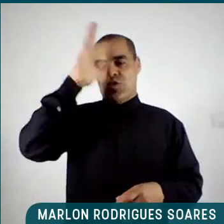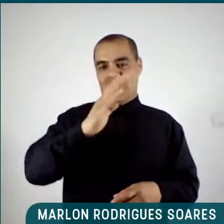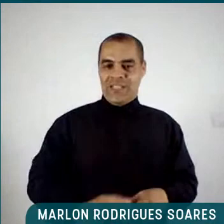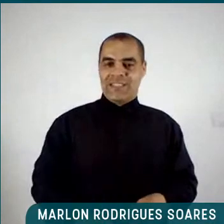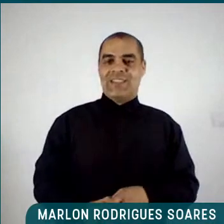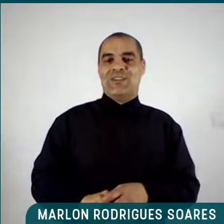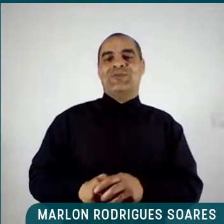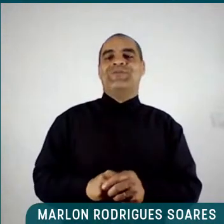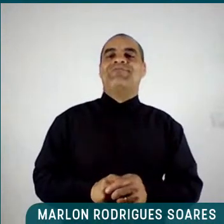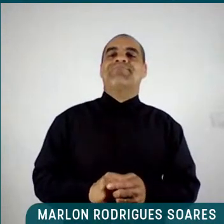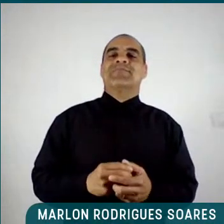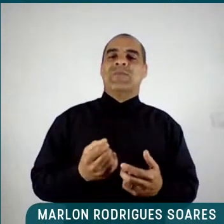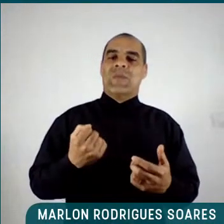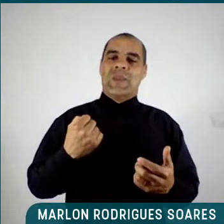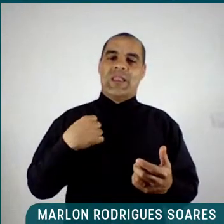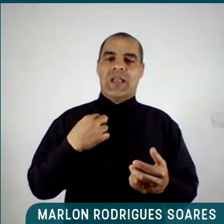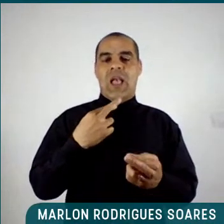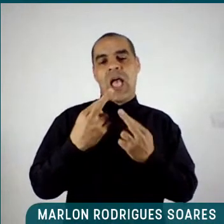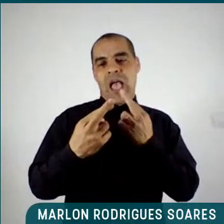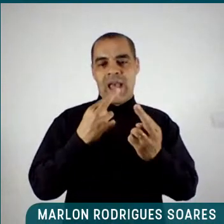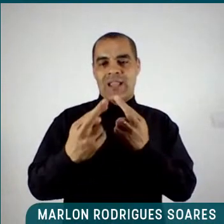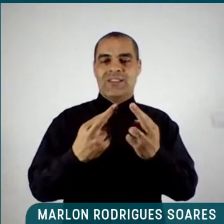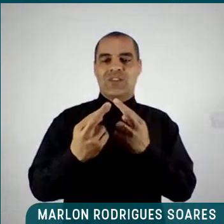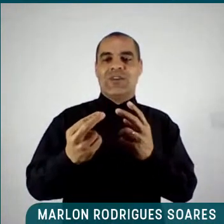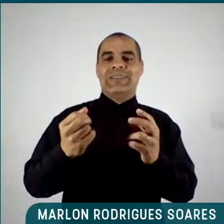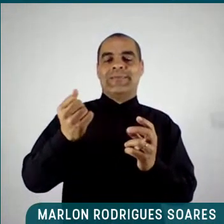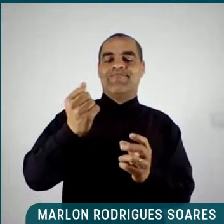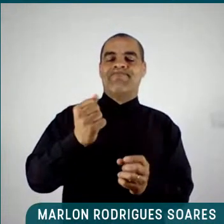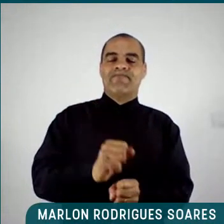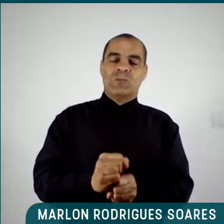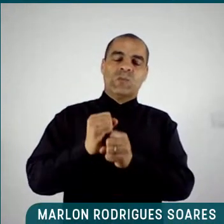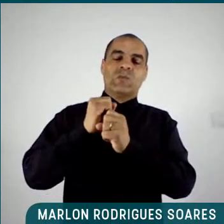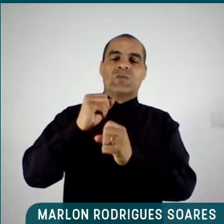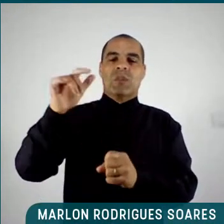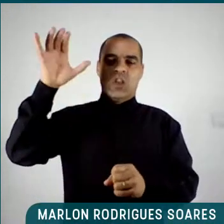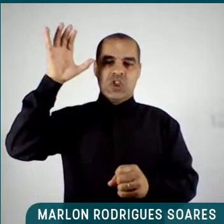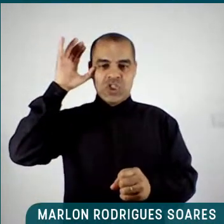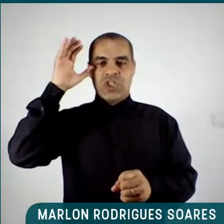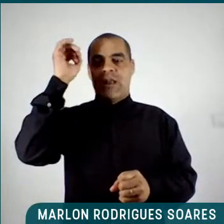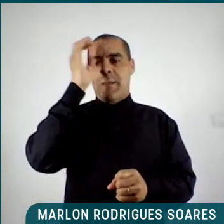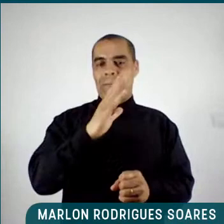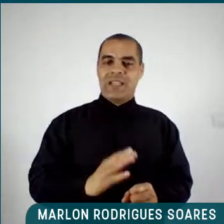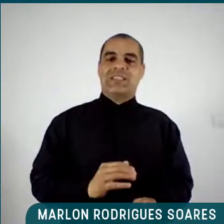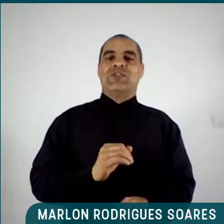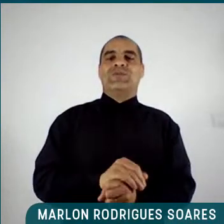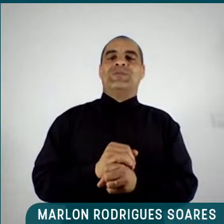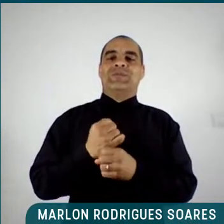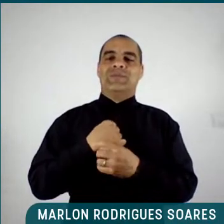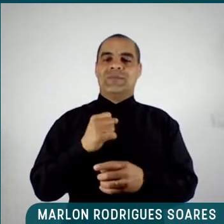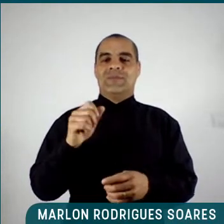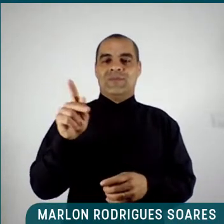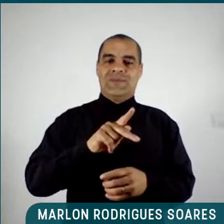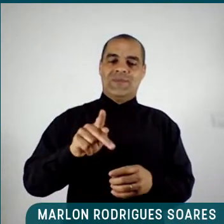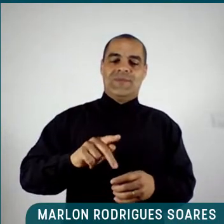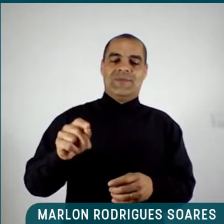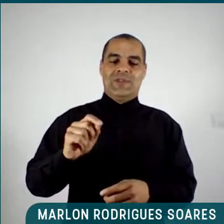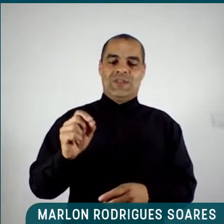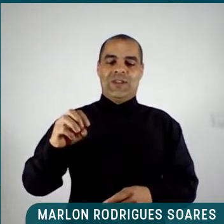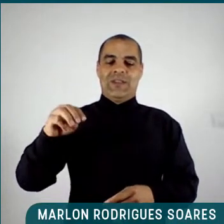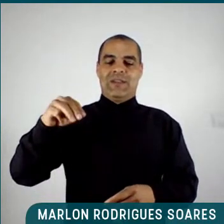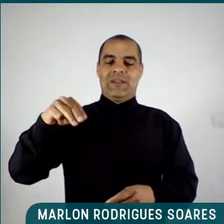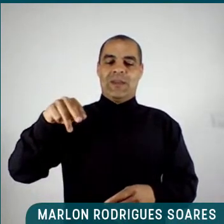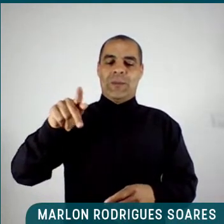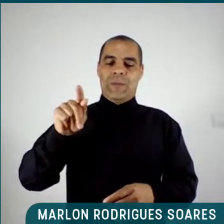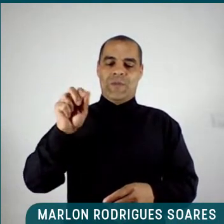and 9 p.m. in UK with the panel China and the International Relations of Brazil, with the participation of Paulo